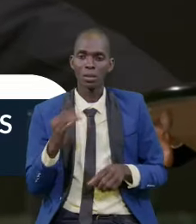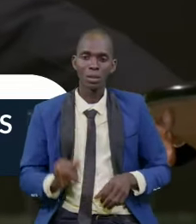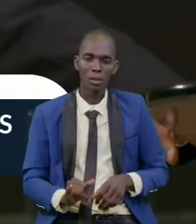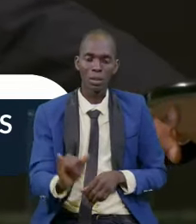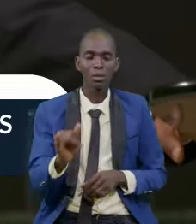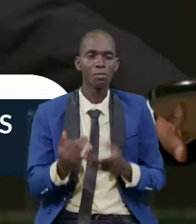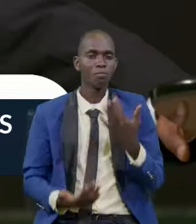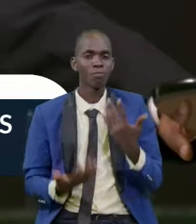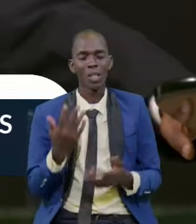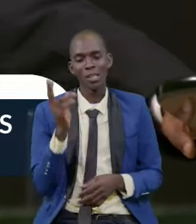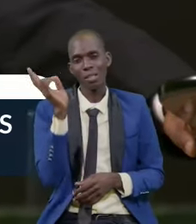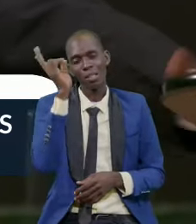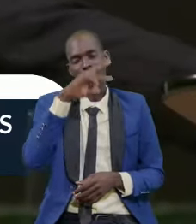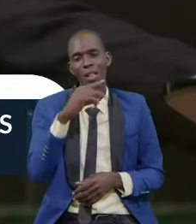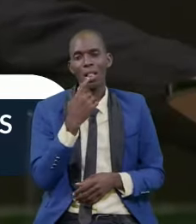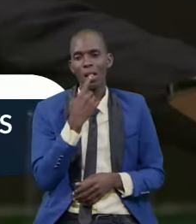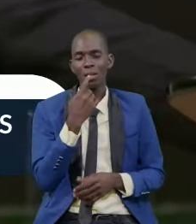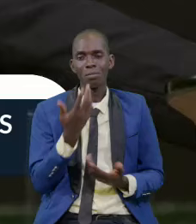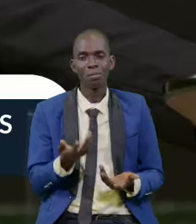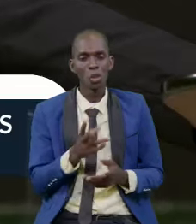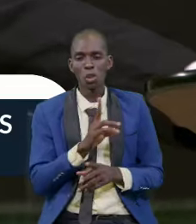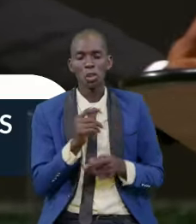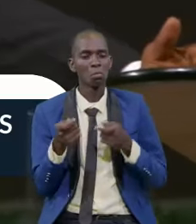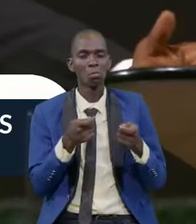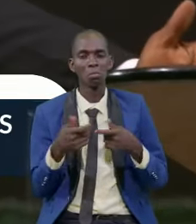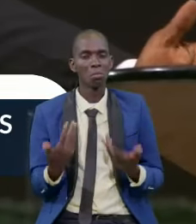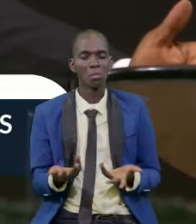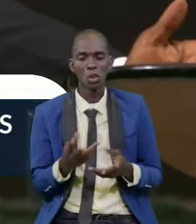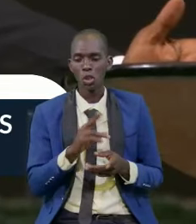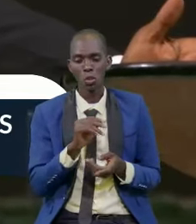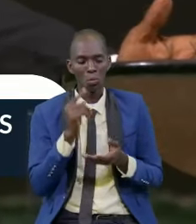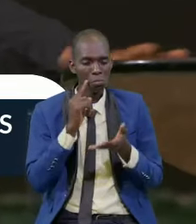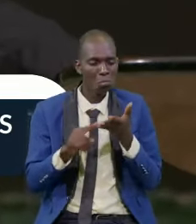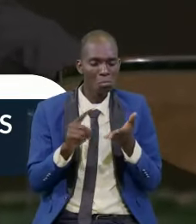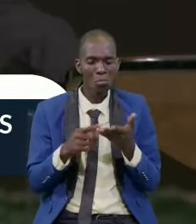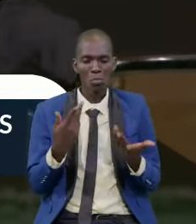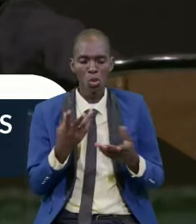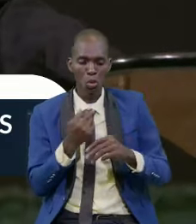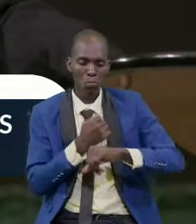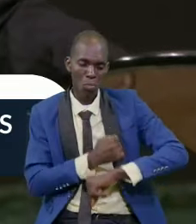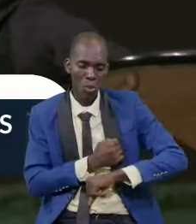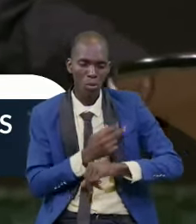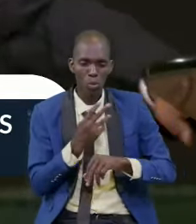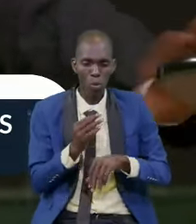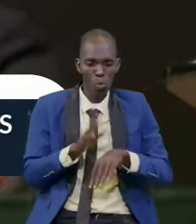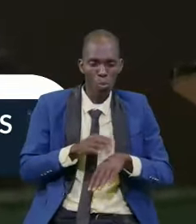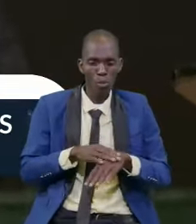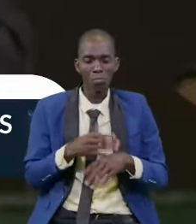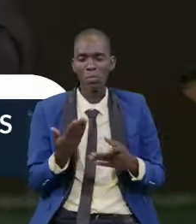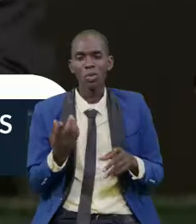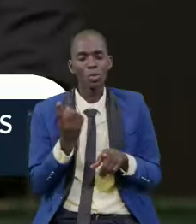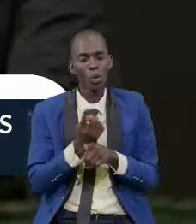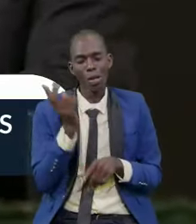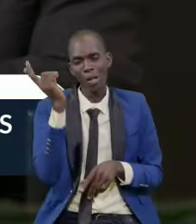fire. Loose tongue. There's no control. There's no check. There is no caution. Loose